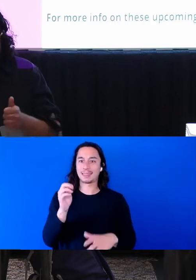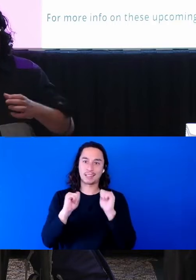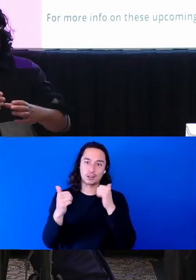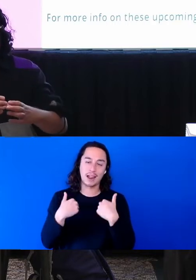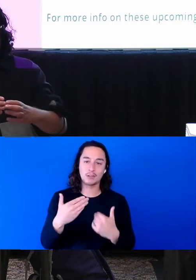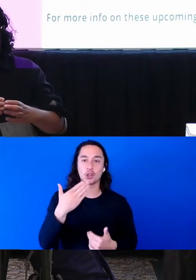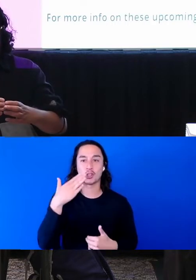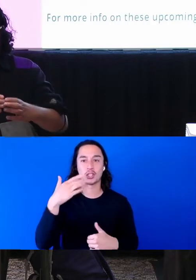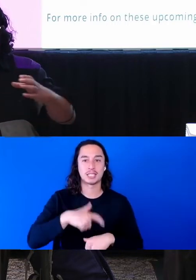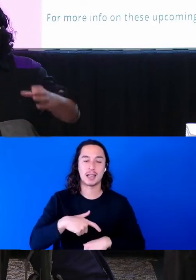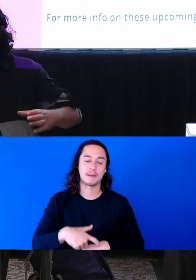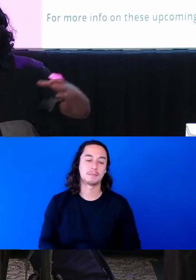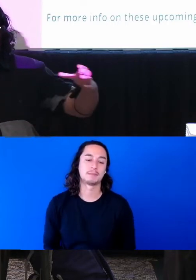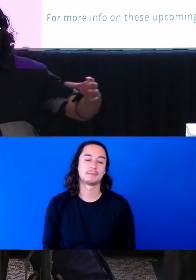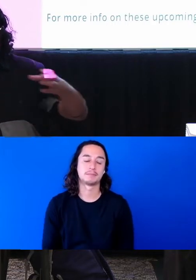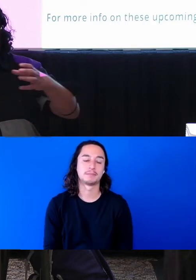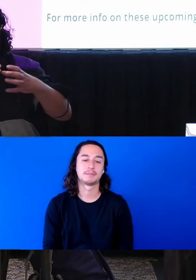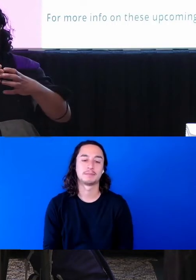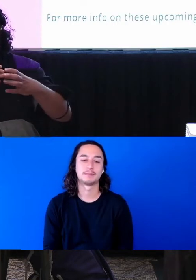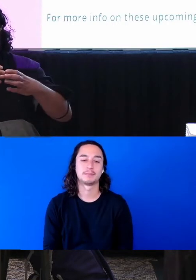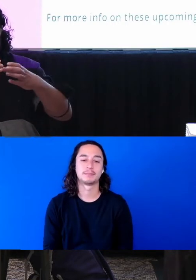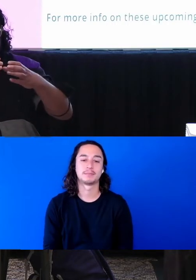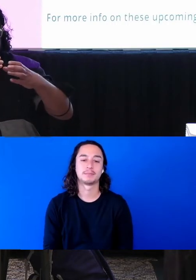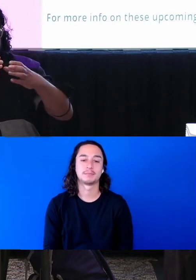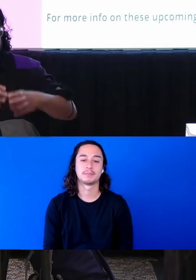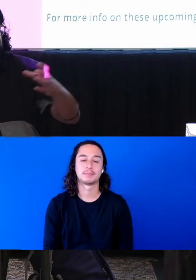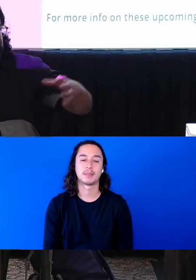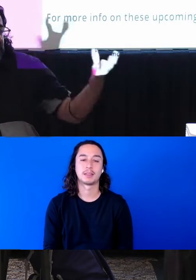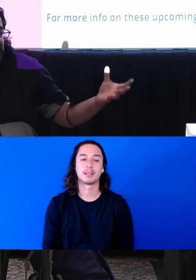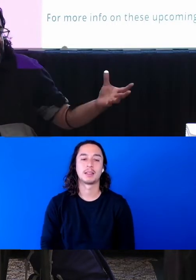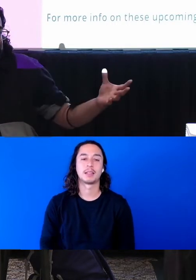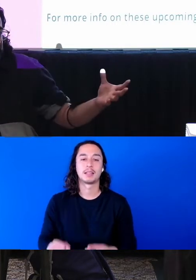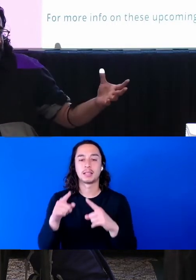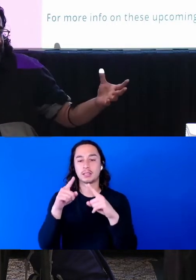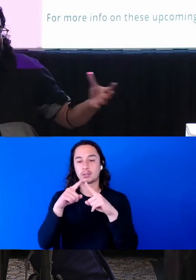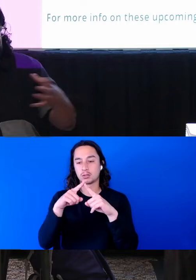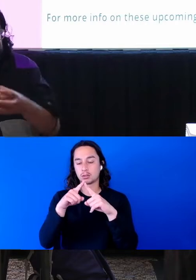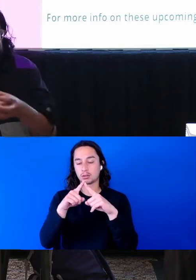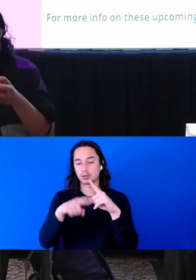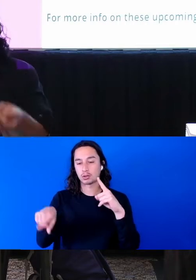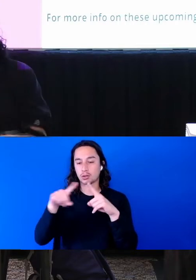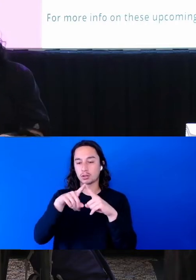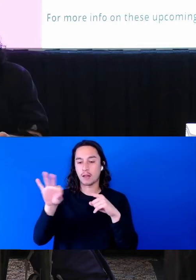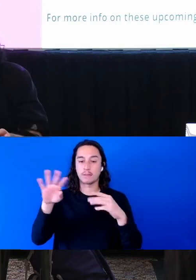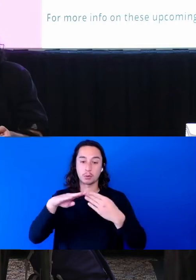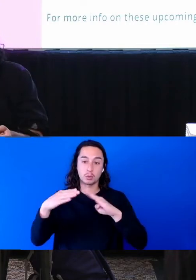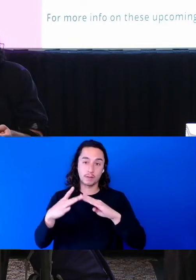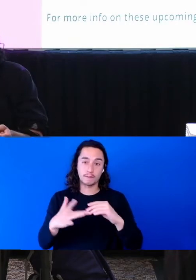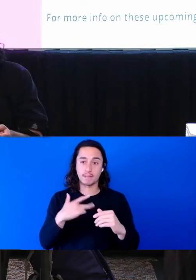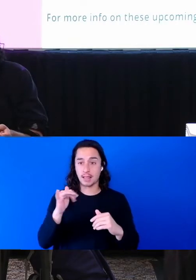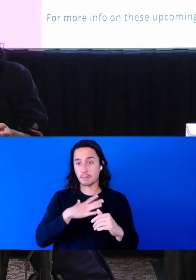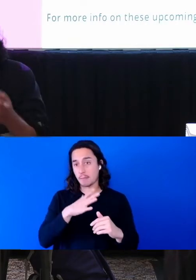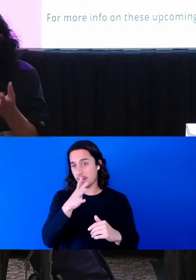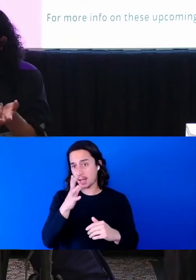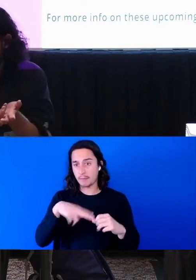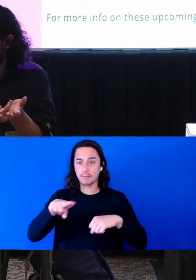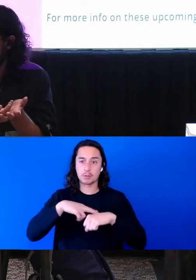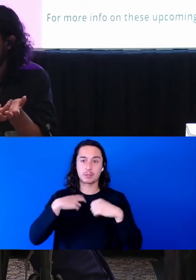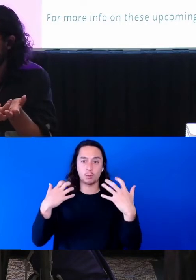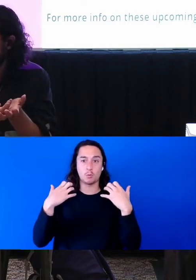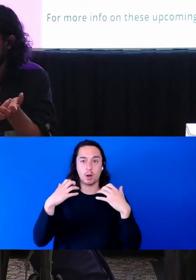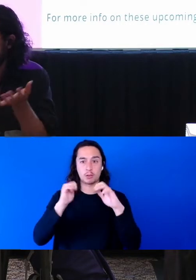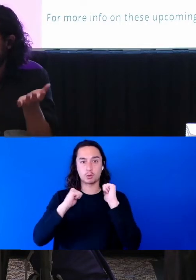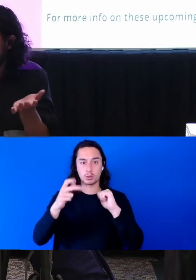it. And then like the circles of community kind of, you know, ripple out of my mom. So of course I want the show to be seen by queer